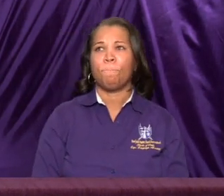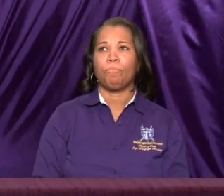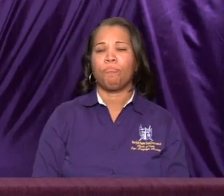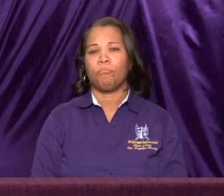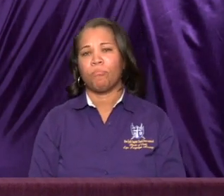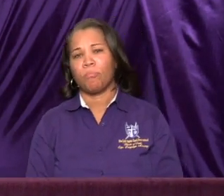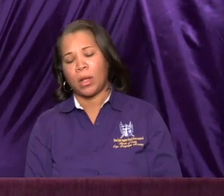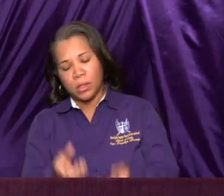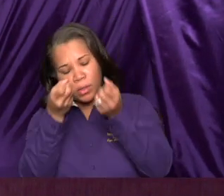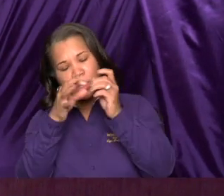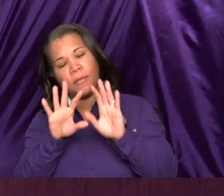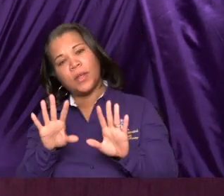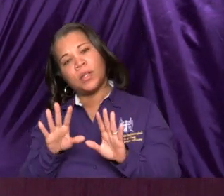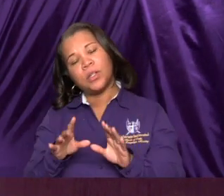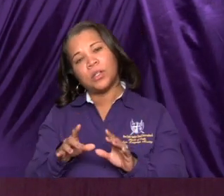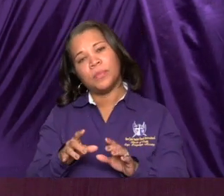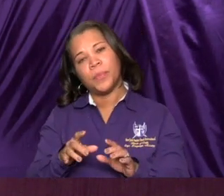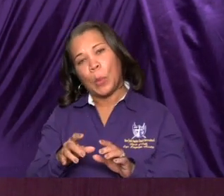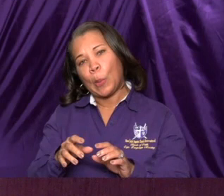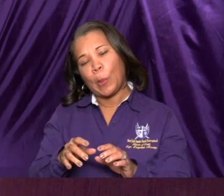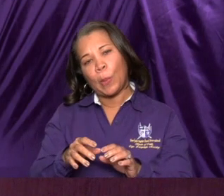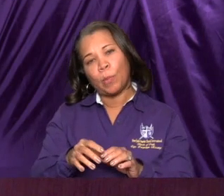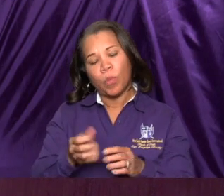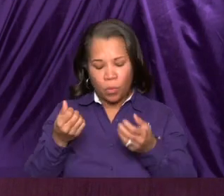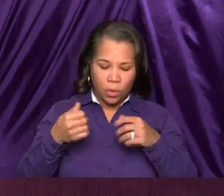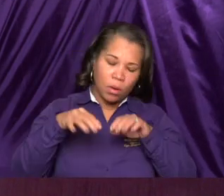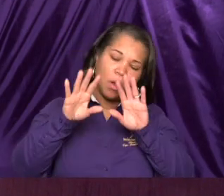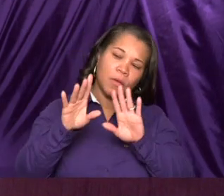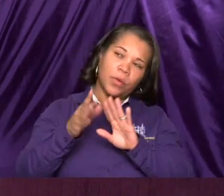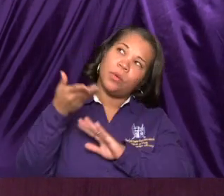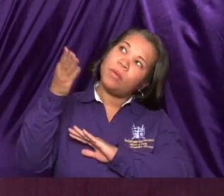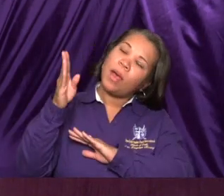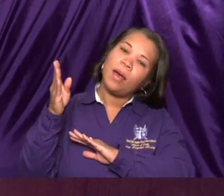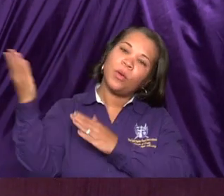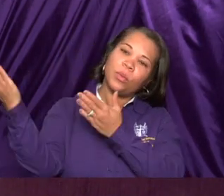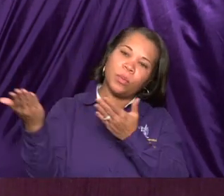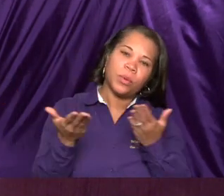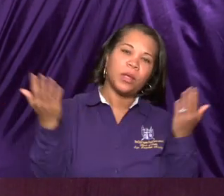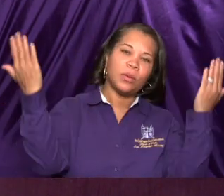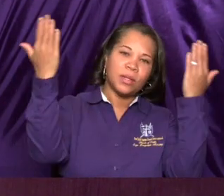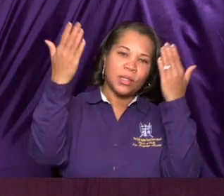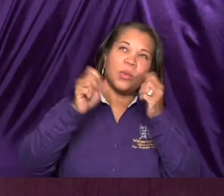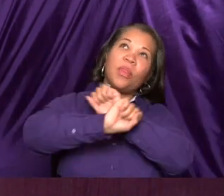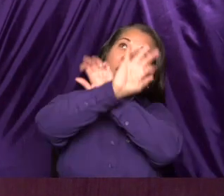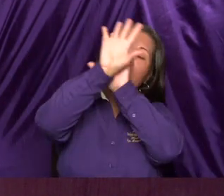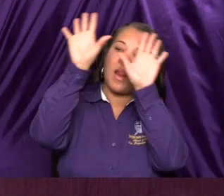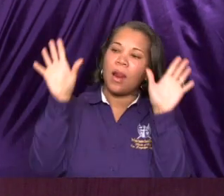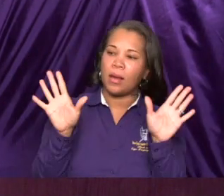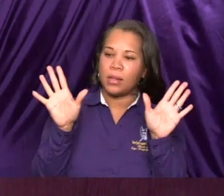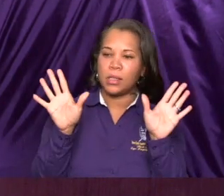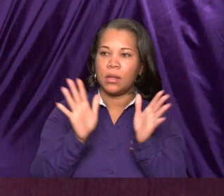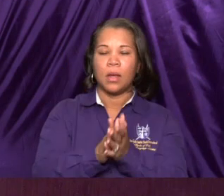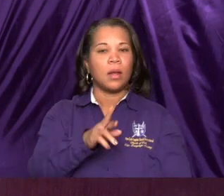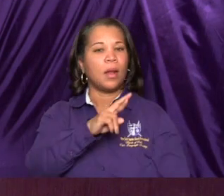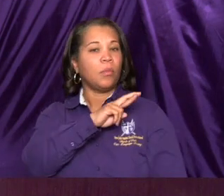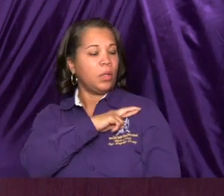So as I close, I want to offer you a God that will bring you into the light. I'm not offering you religion, but